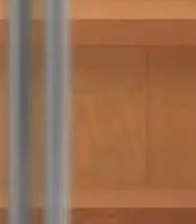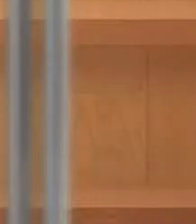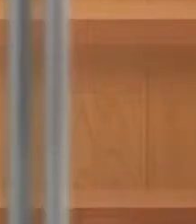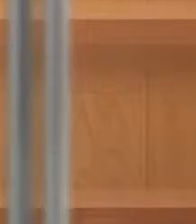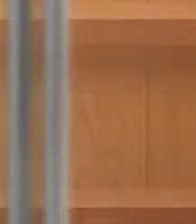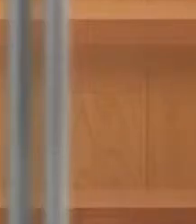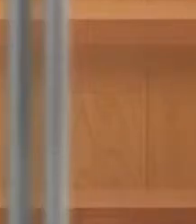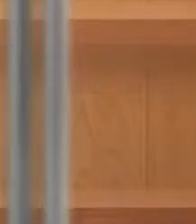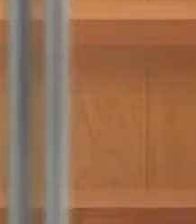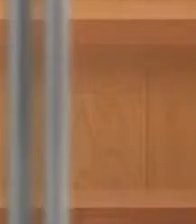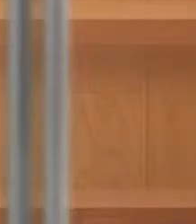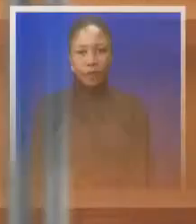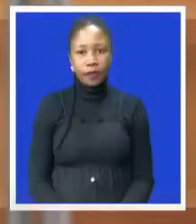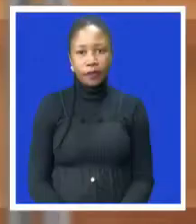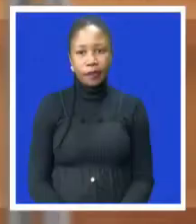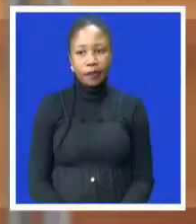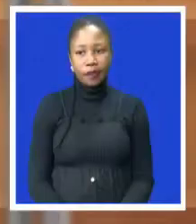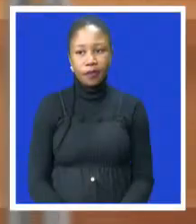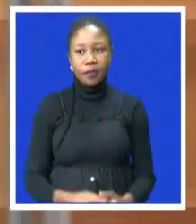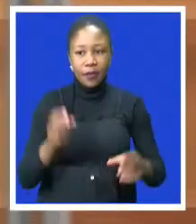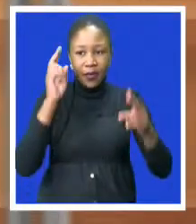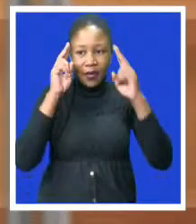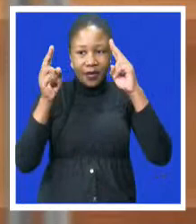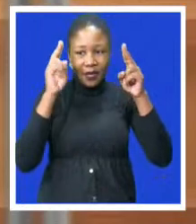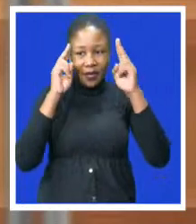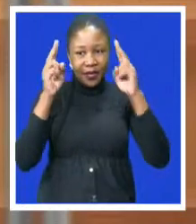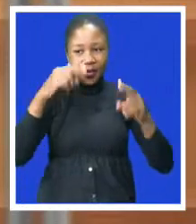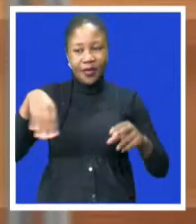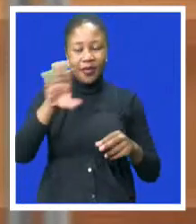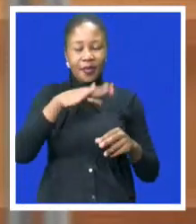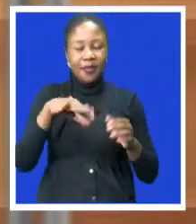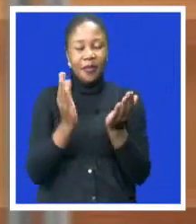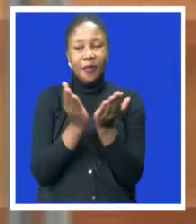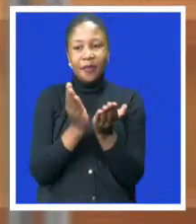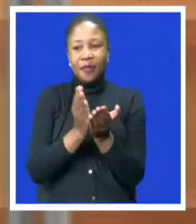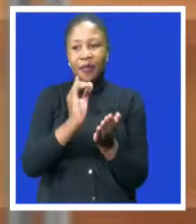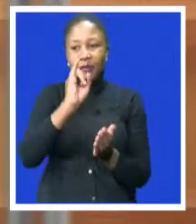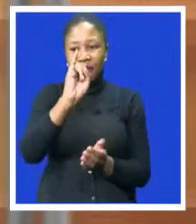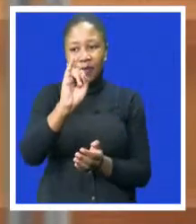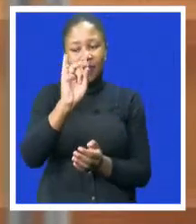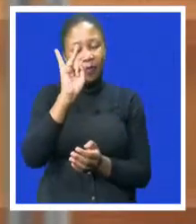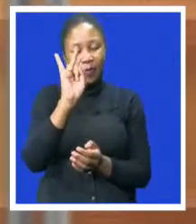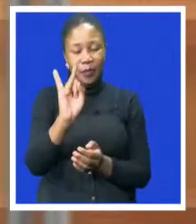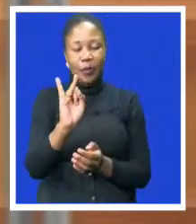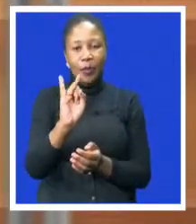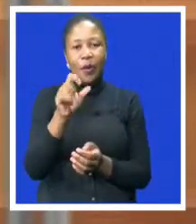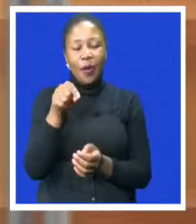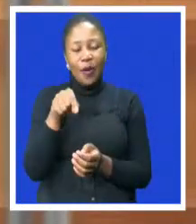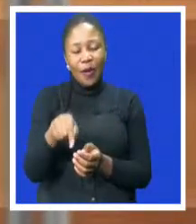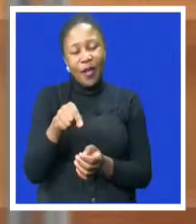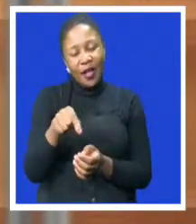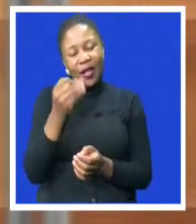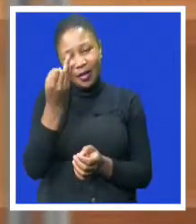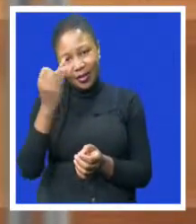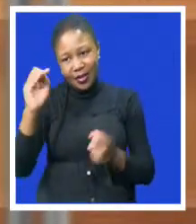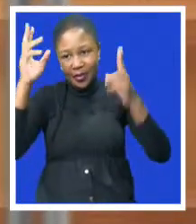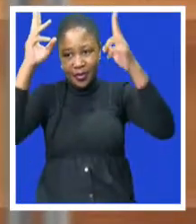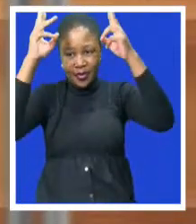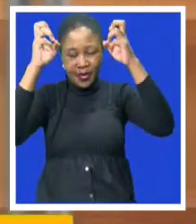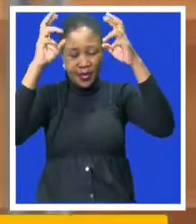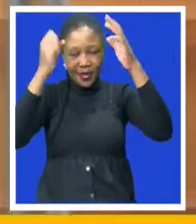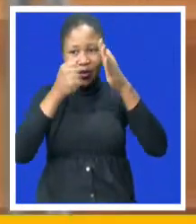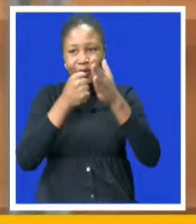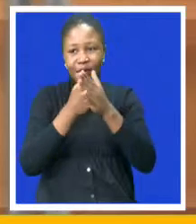A very good afternoon, grade 1s and 2s. This is the second subject for the day, and you are learning